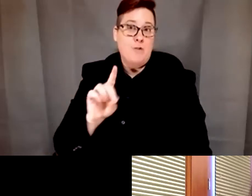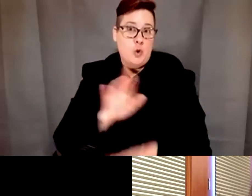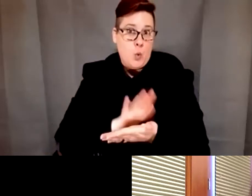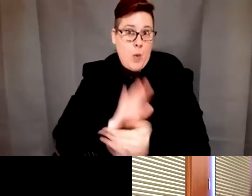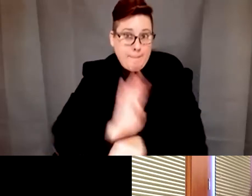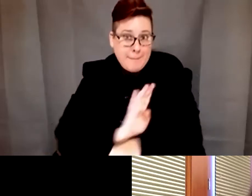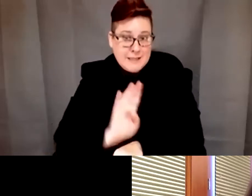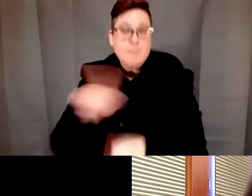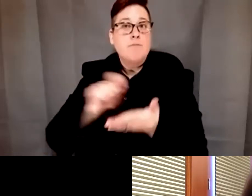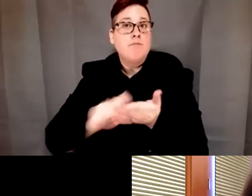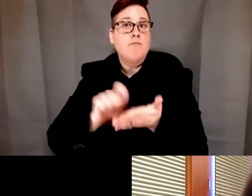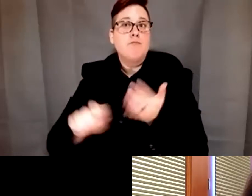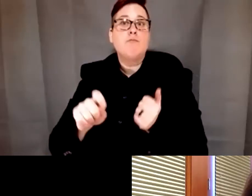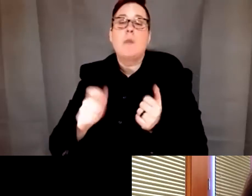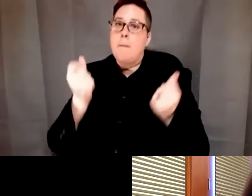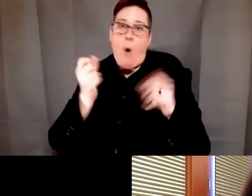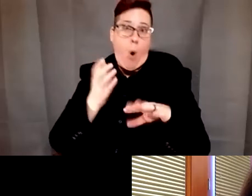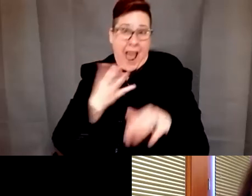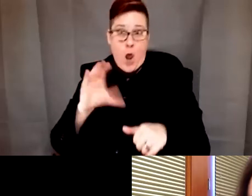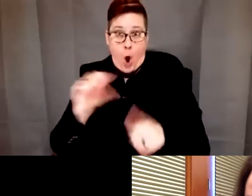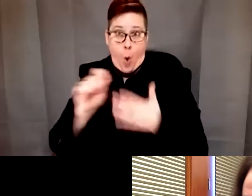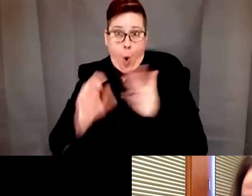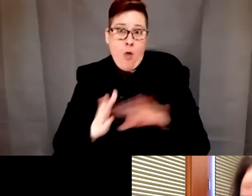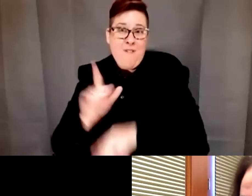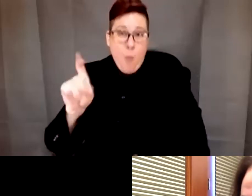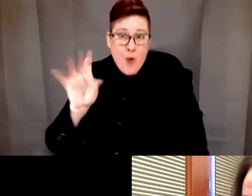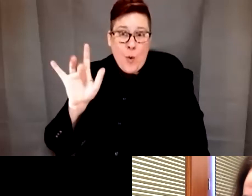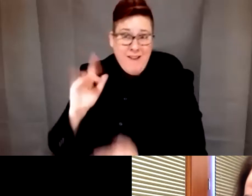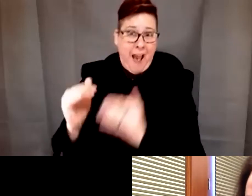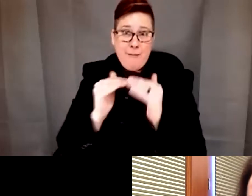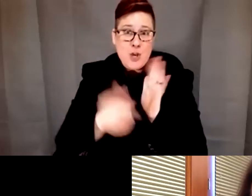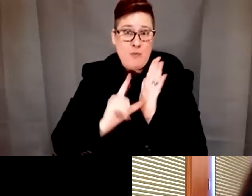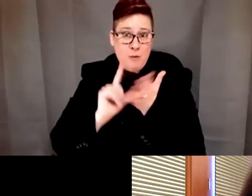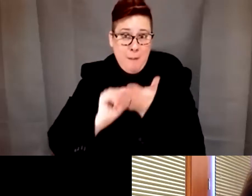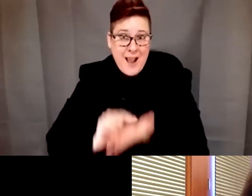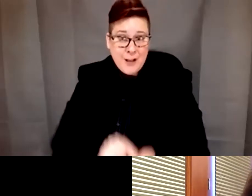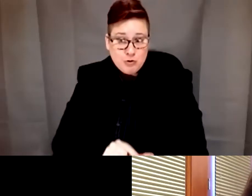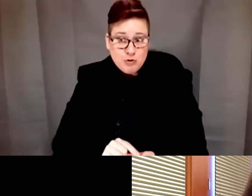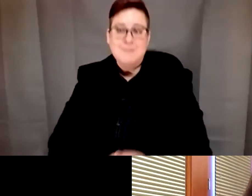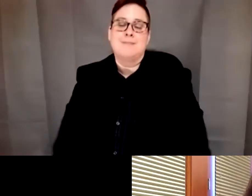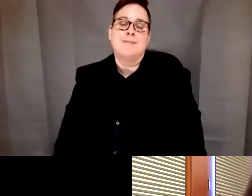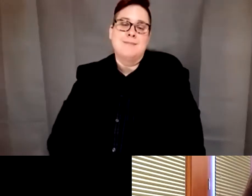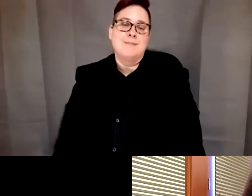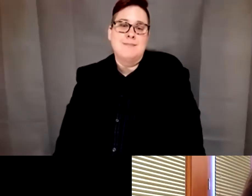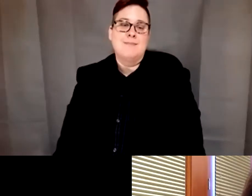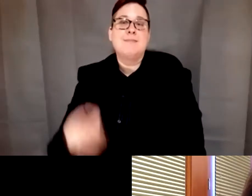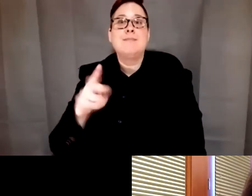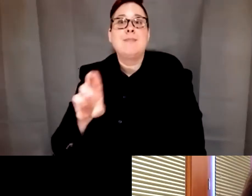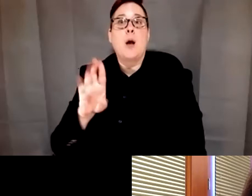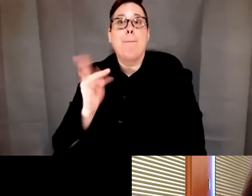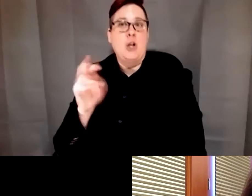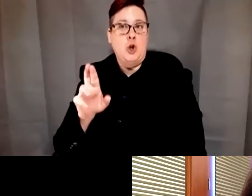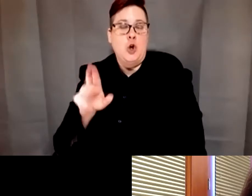She is the author and co-author of over 125 peer-reviewed publications. Dr. Binder has served